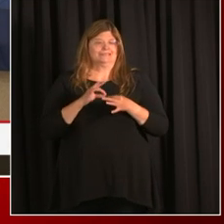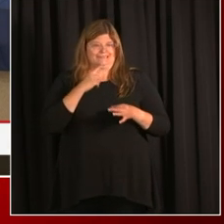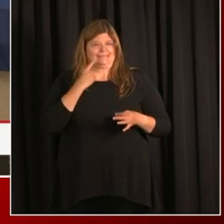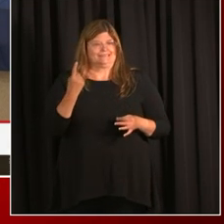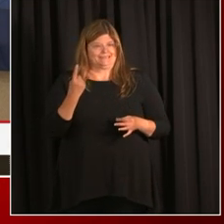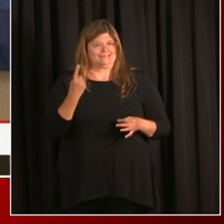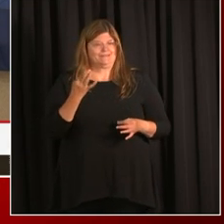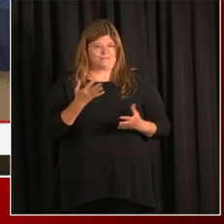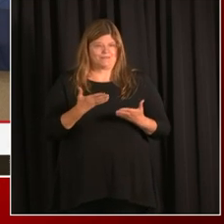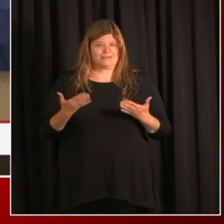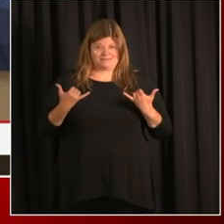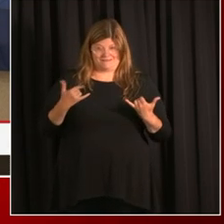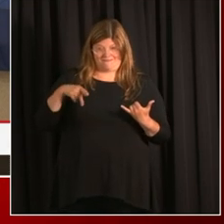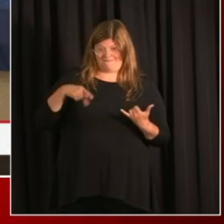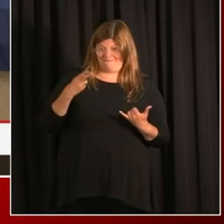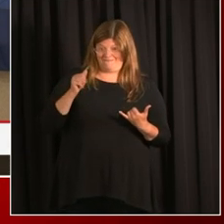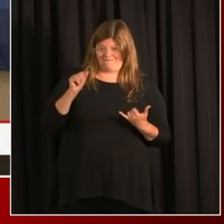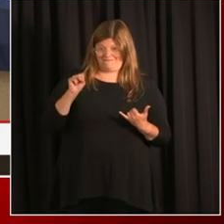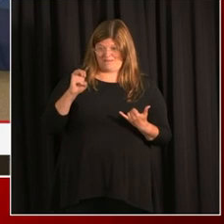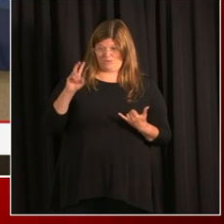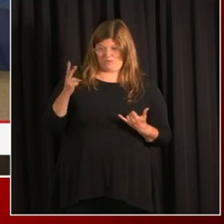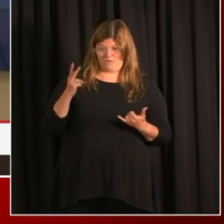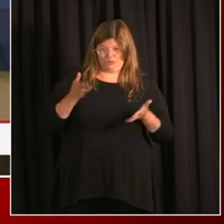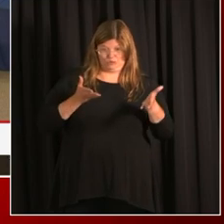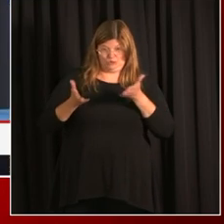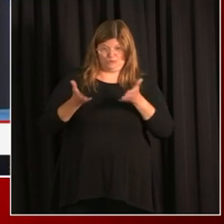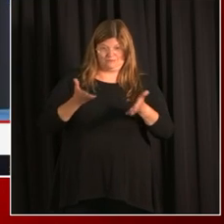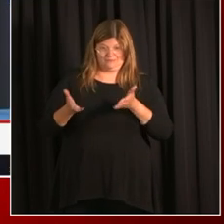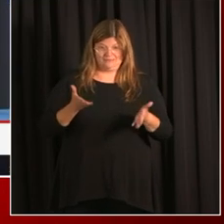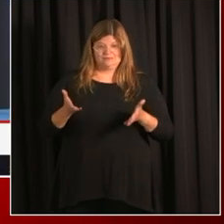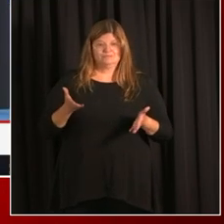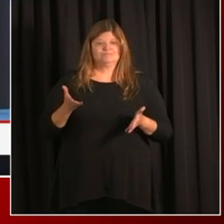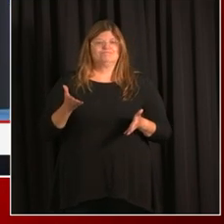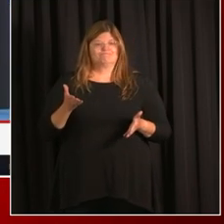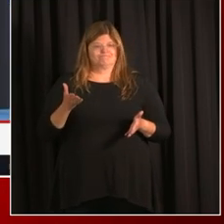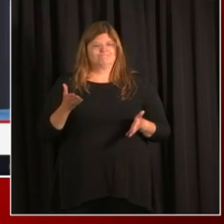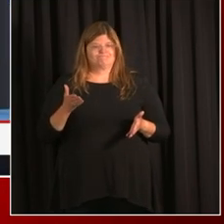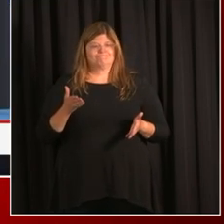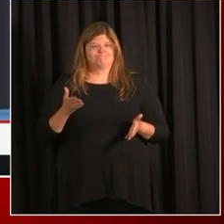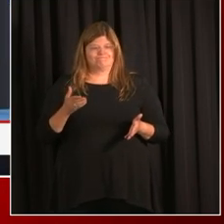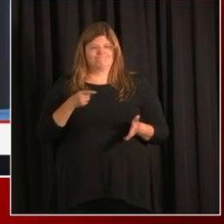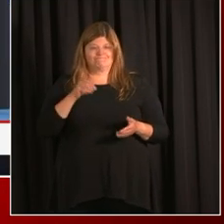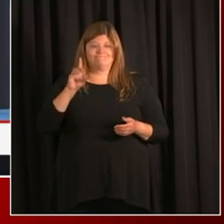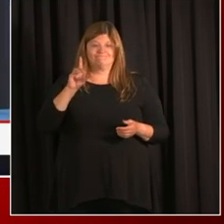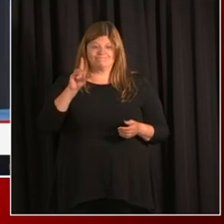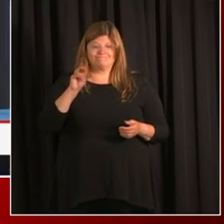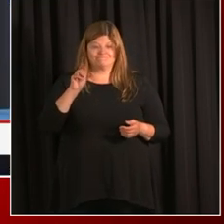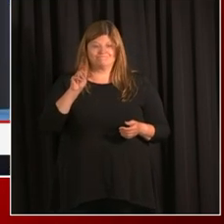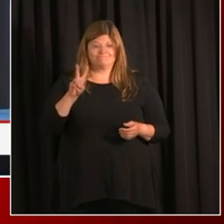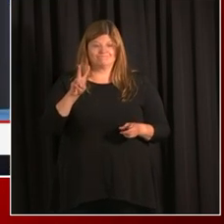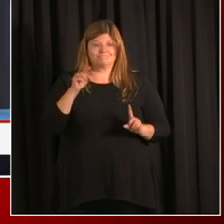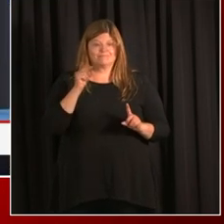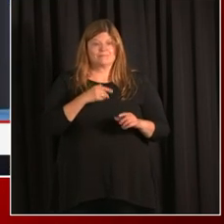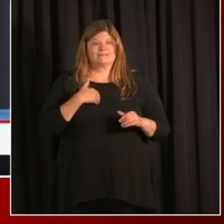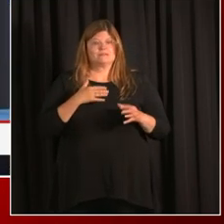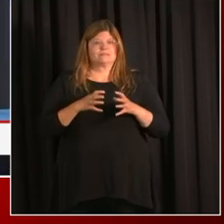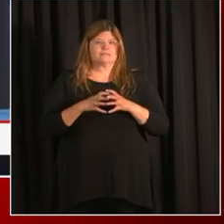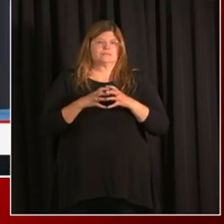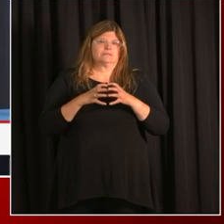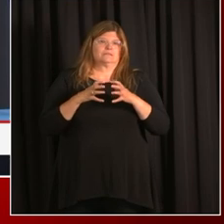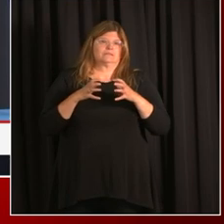in phase 2, one of the services that was brought back online was the DMV, and I know that they have a lot